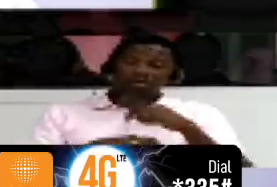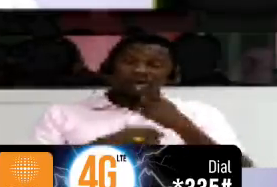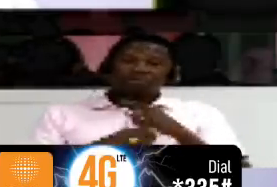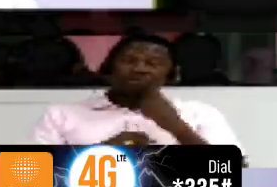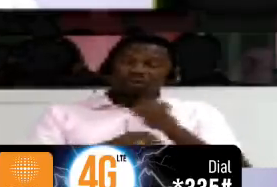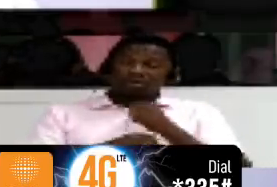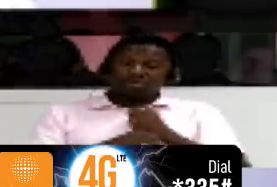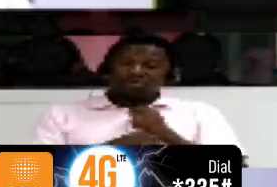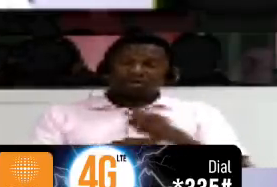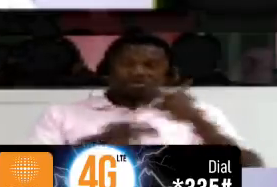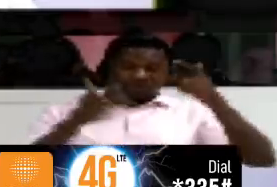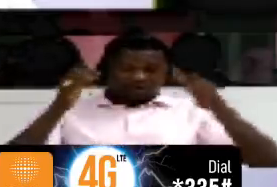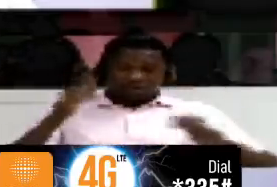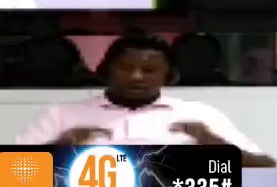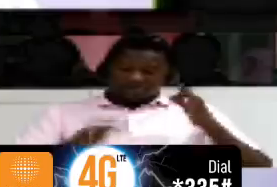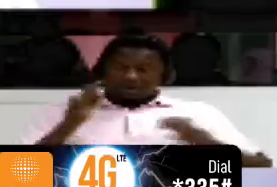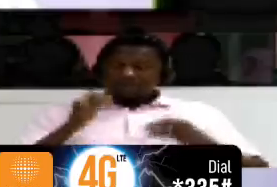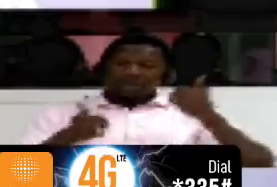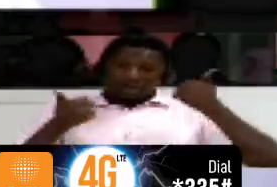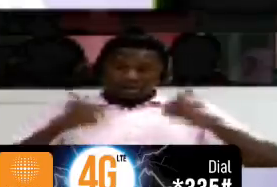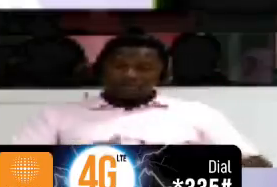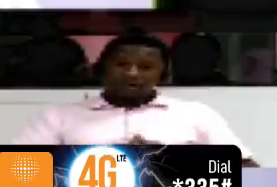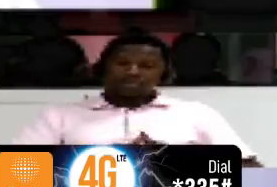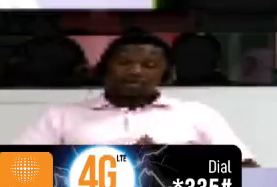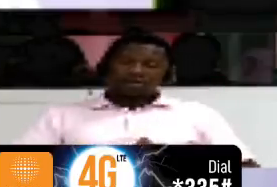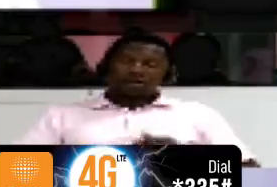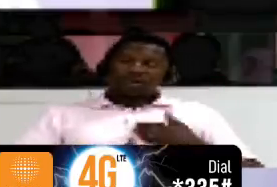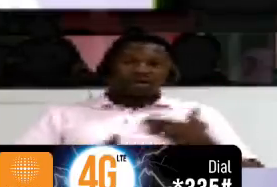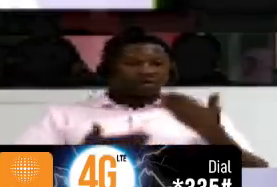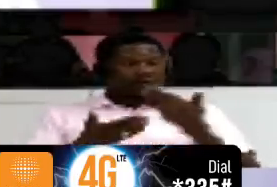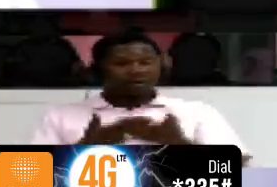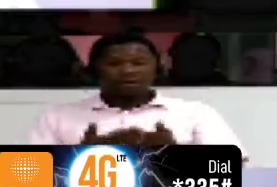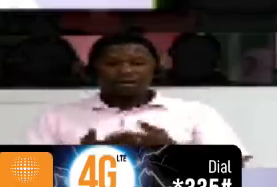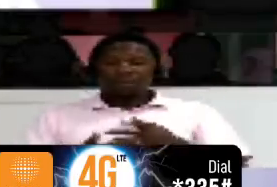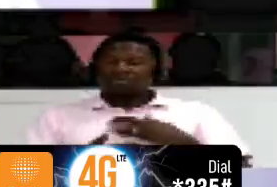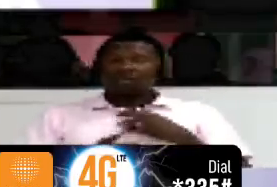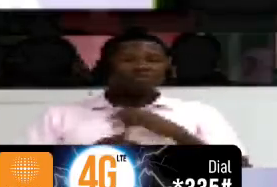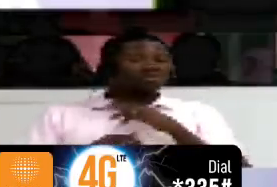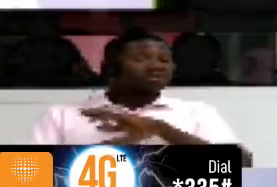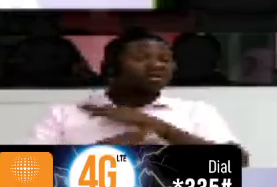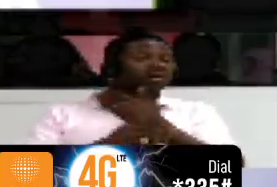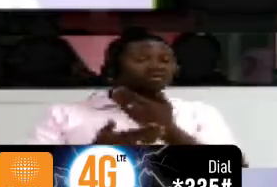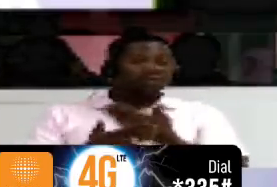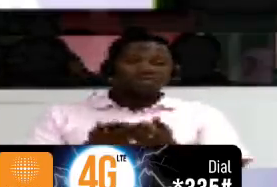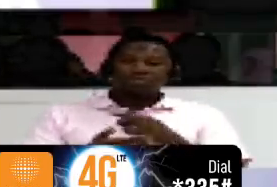unturned to make sure justice has been served. And at the end of the day, that was the end of the story.